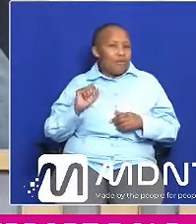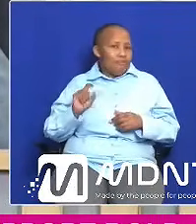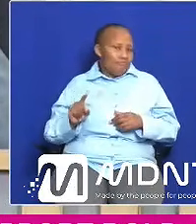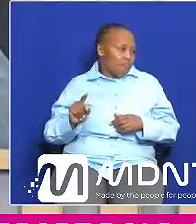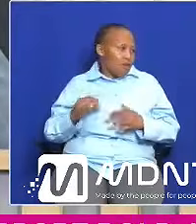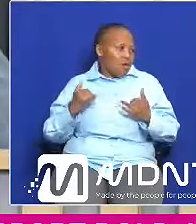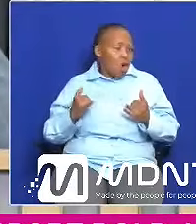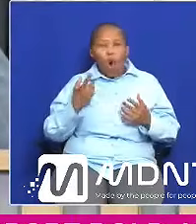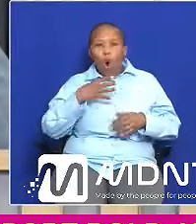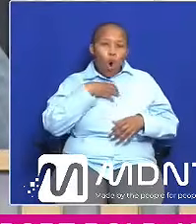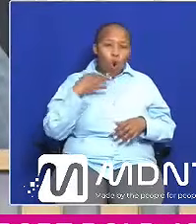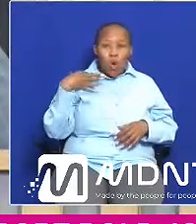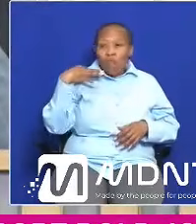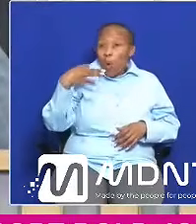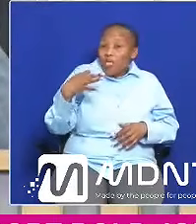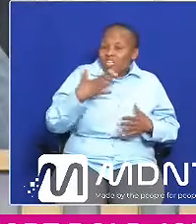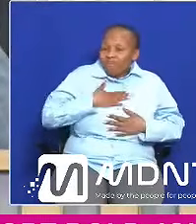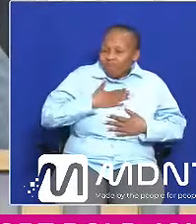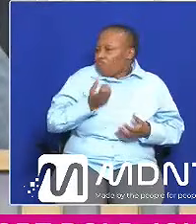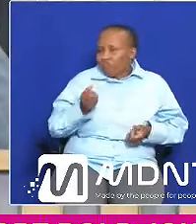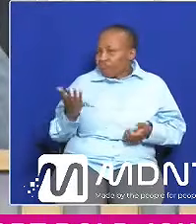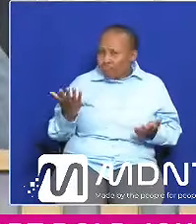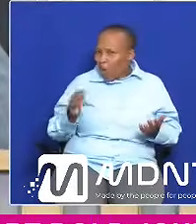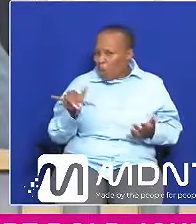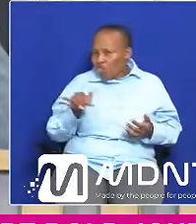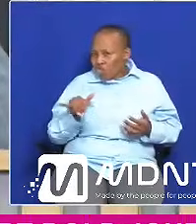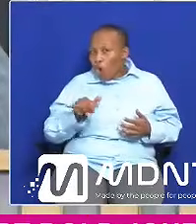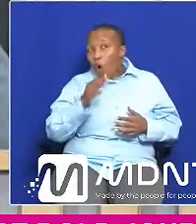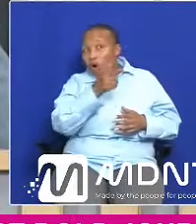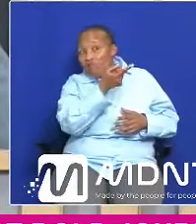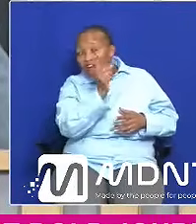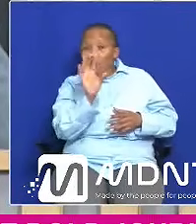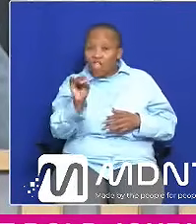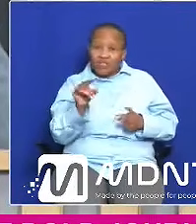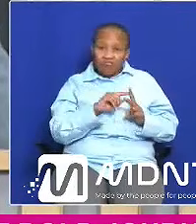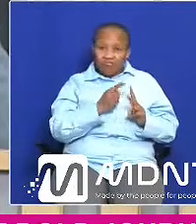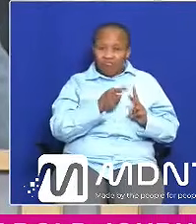I say I might because I do not remember these